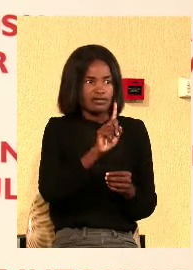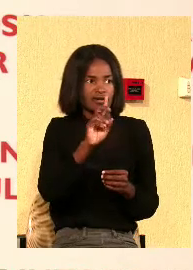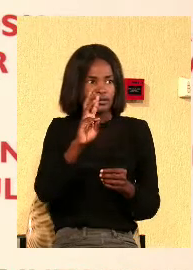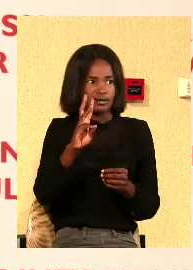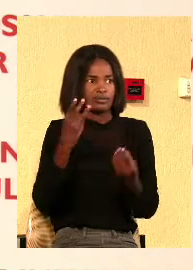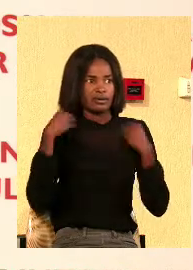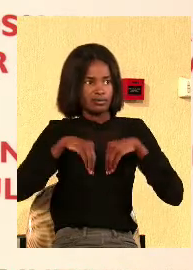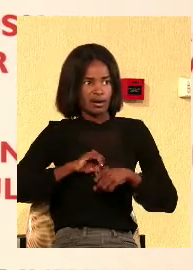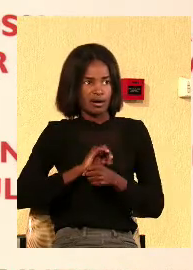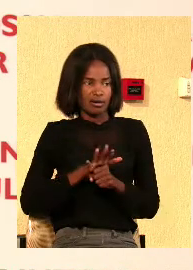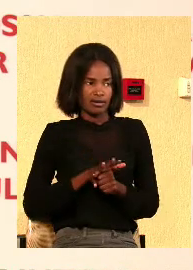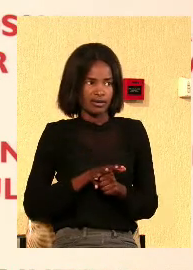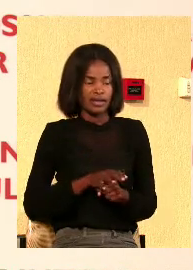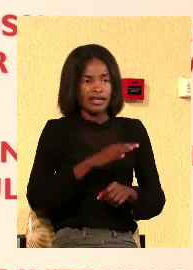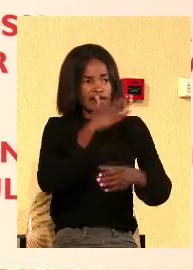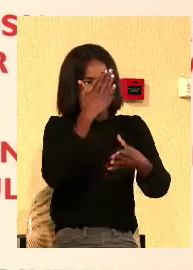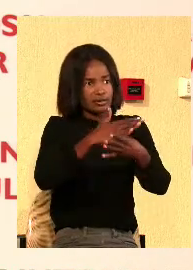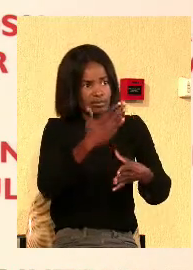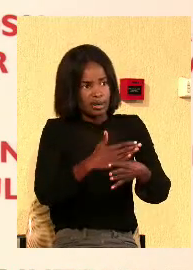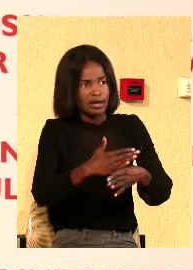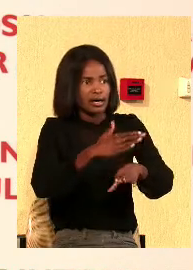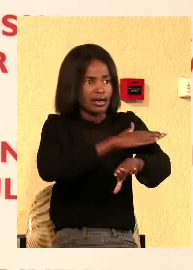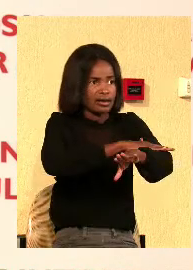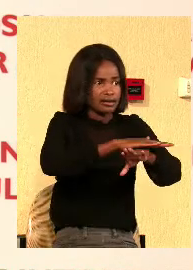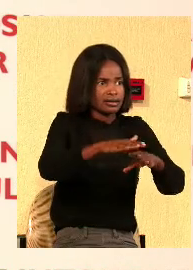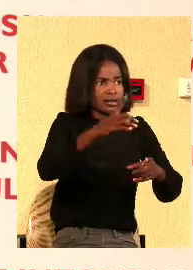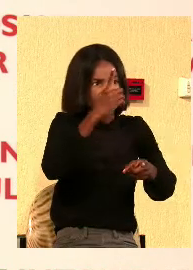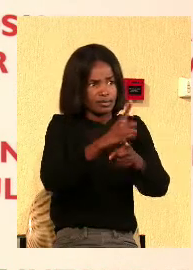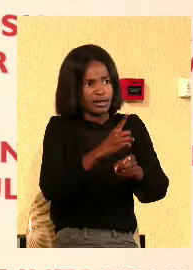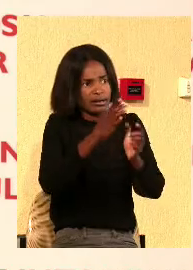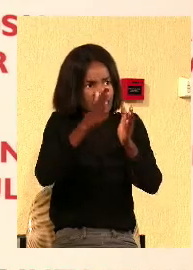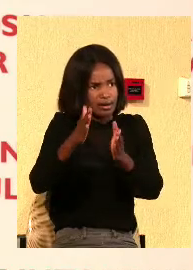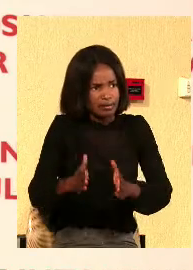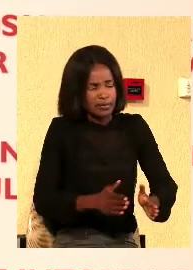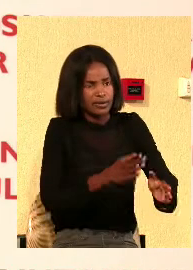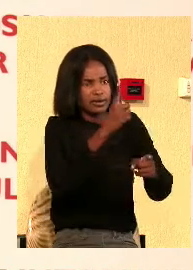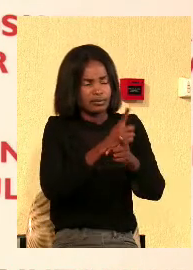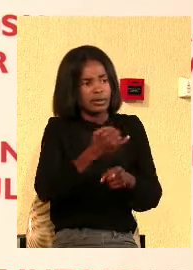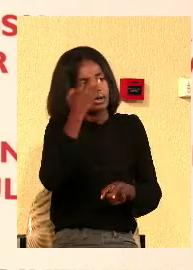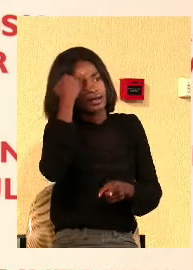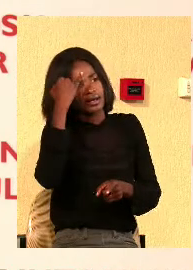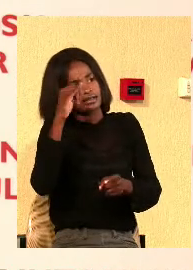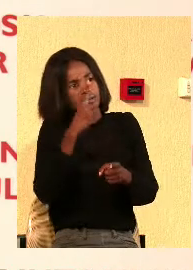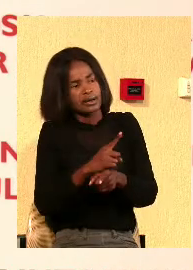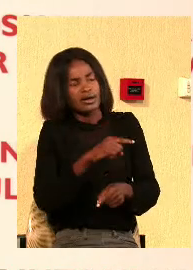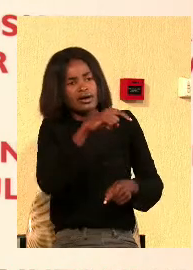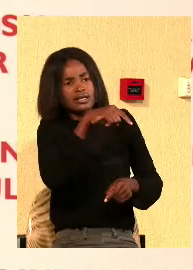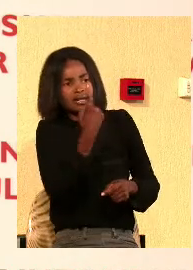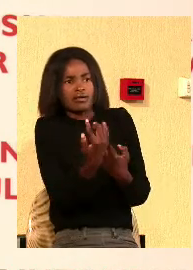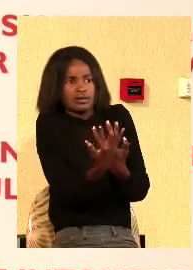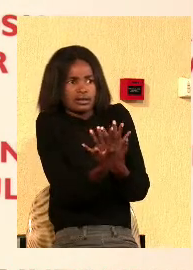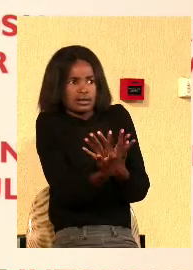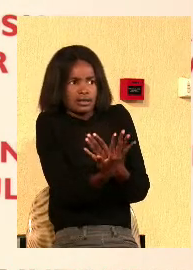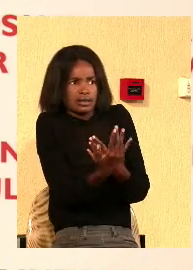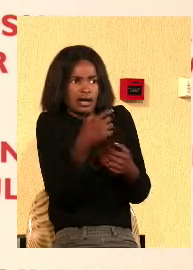our strategies and action will depend on what are the data telling us at that point in time.